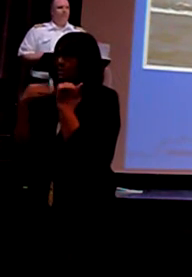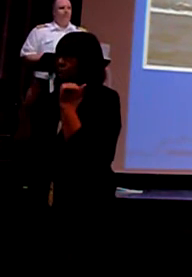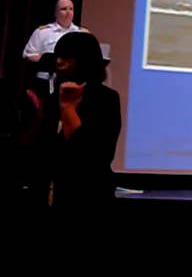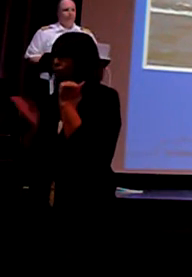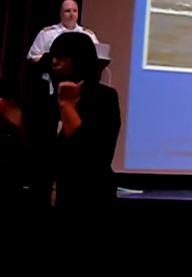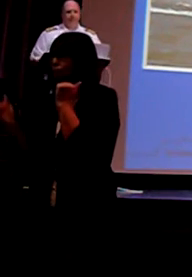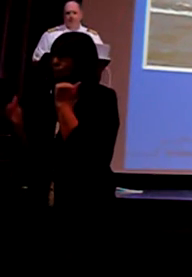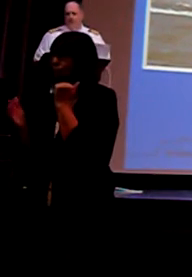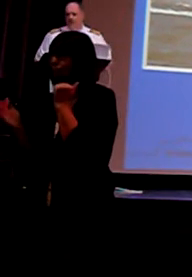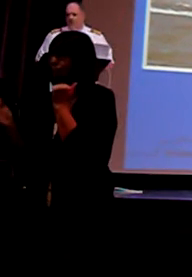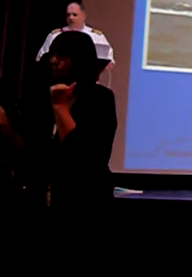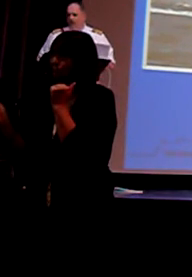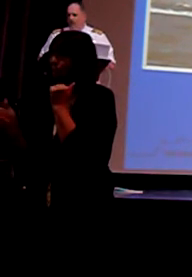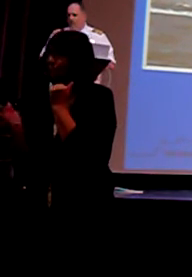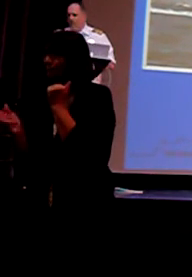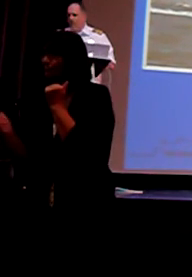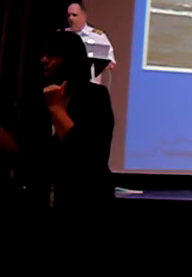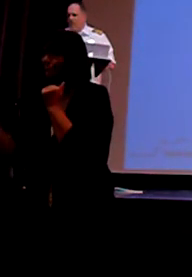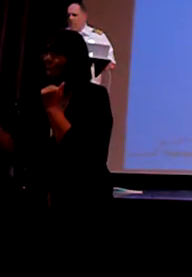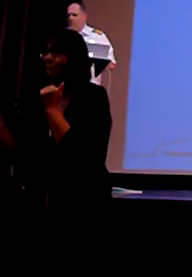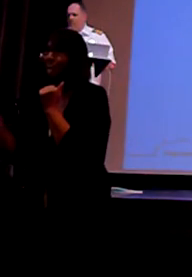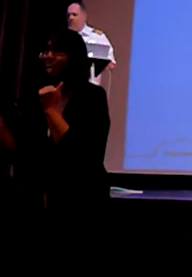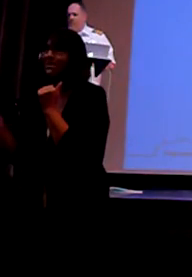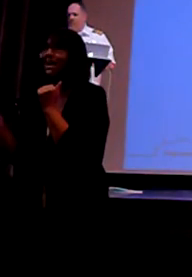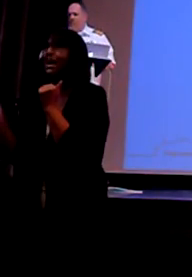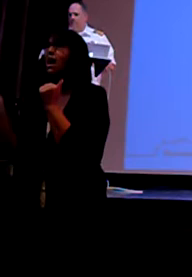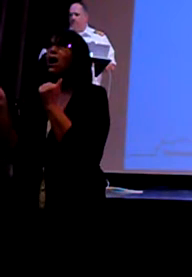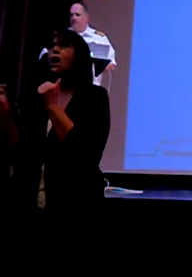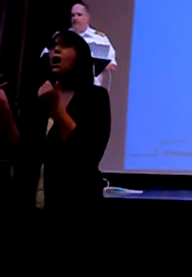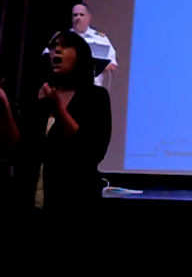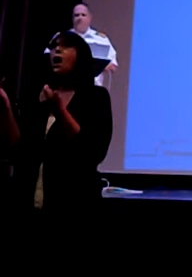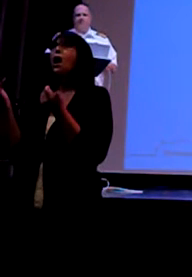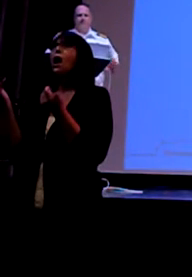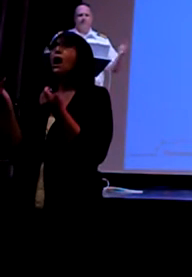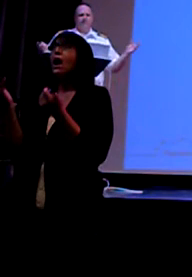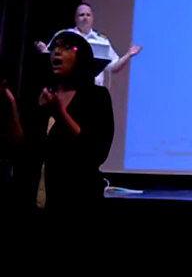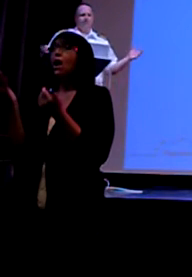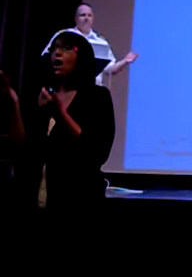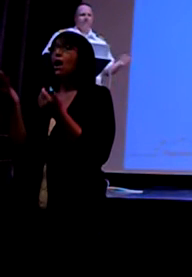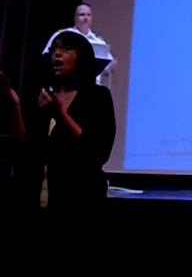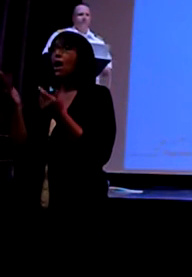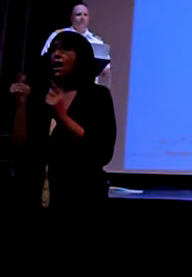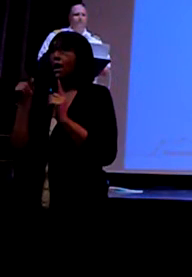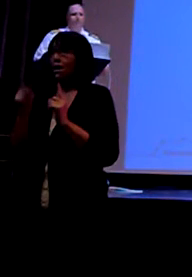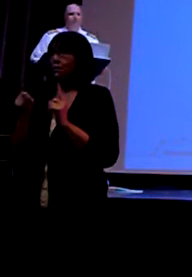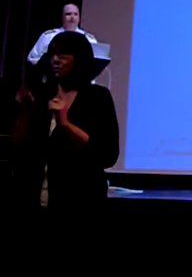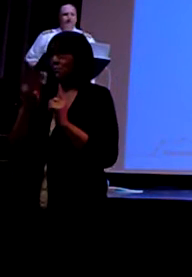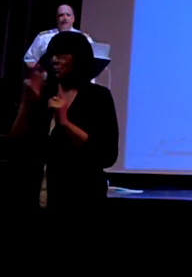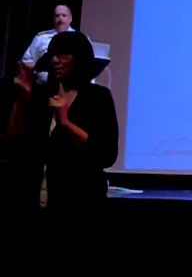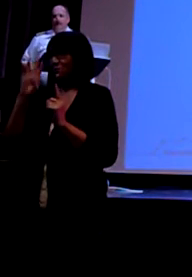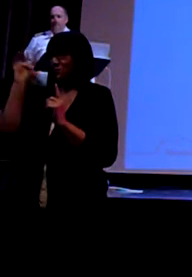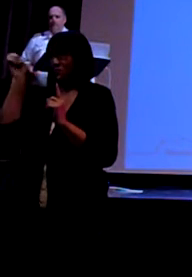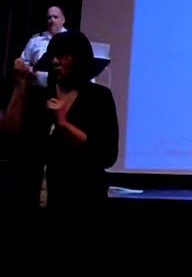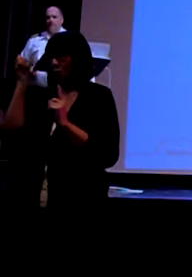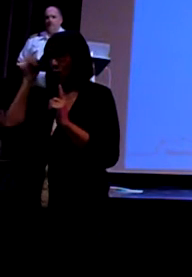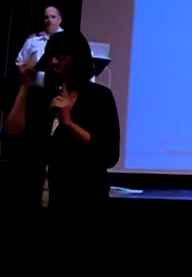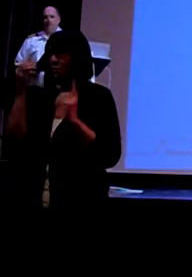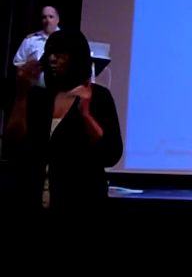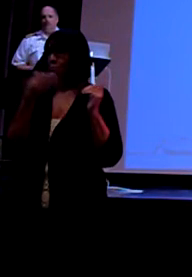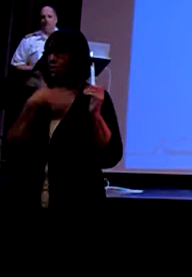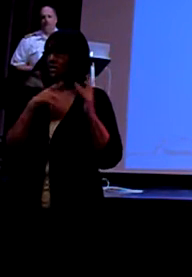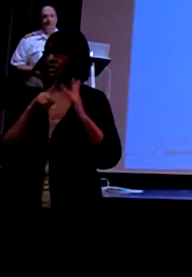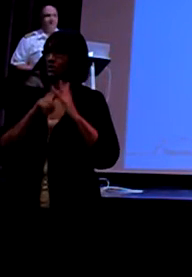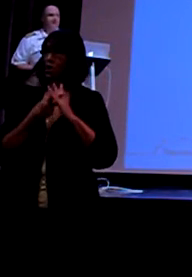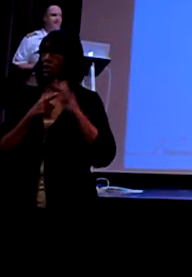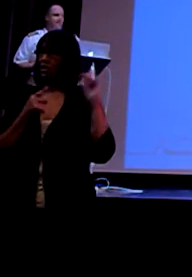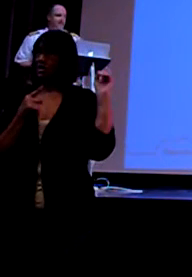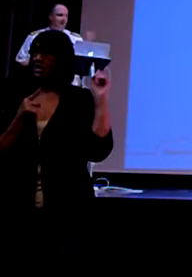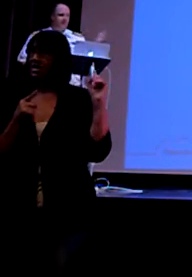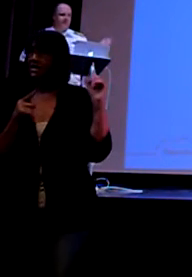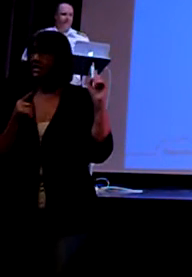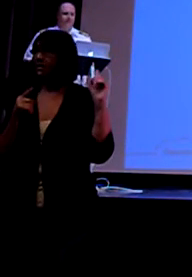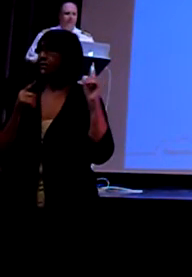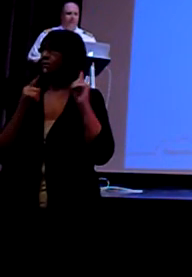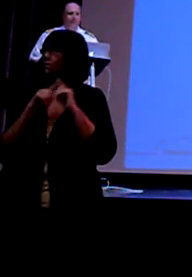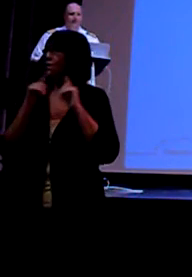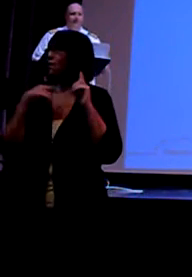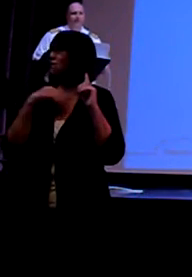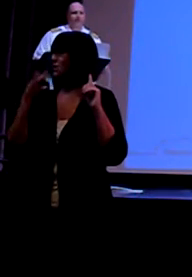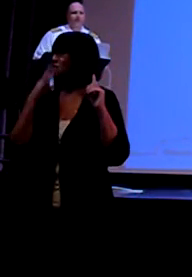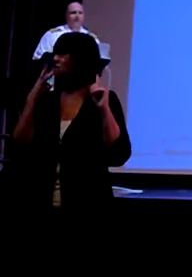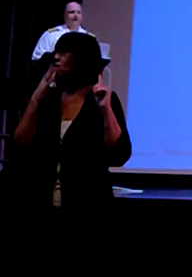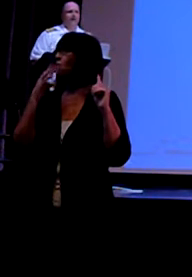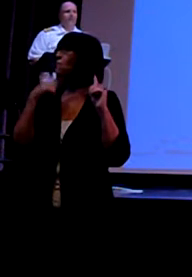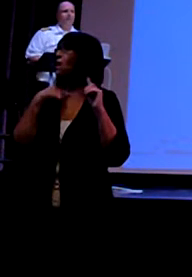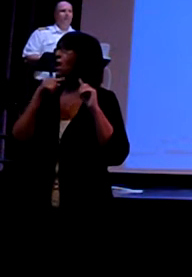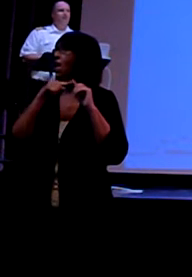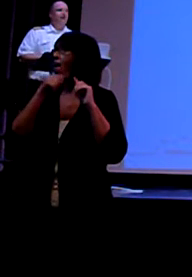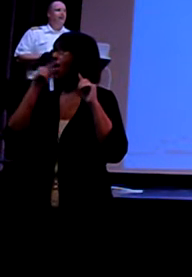some of the ports. So of course, this is Western Europe, and we started in St. Nazaire, which I will talk about,